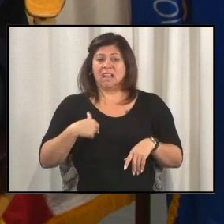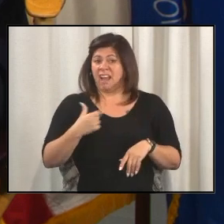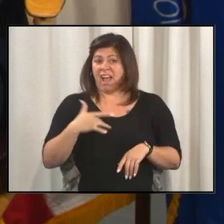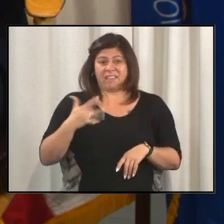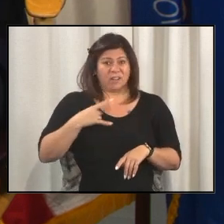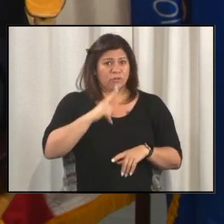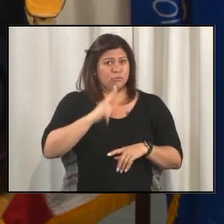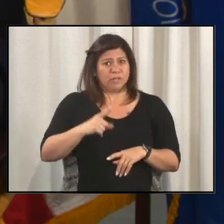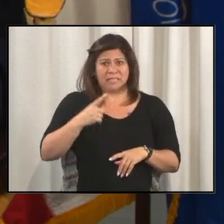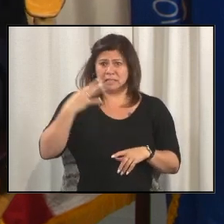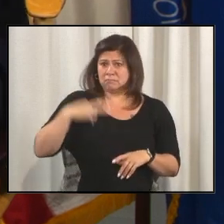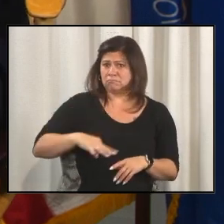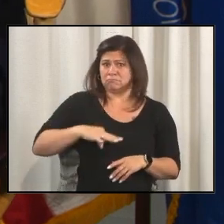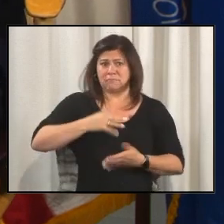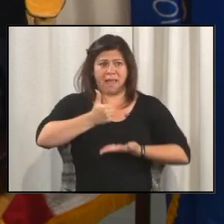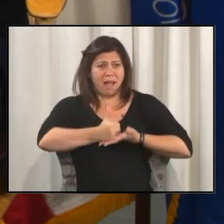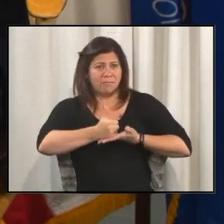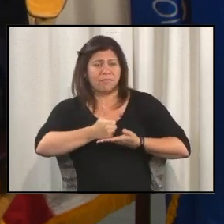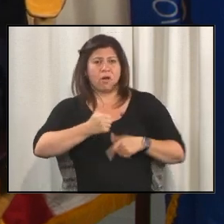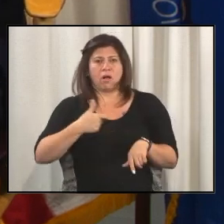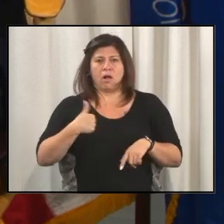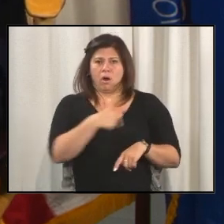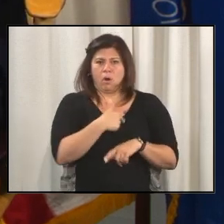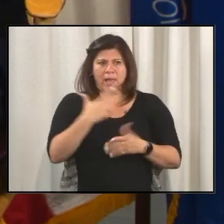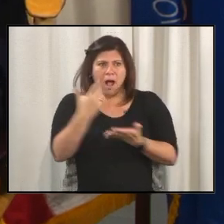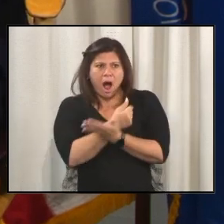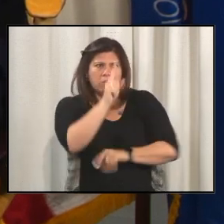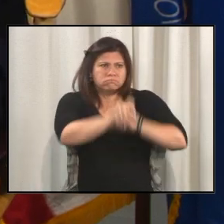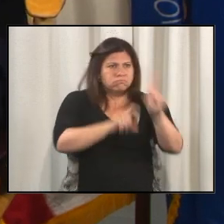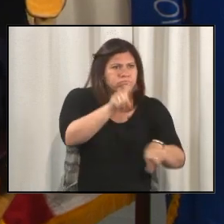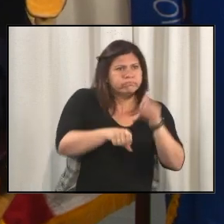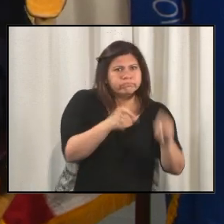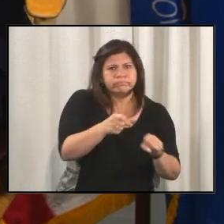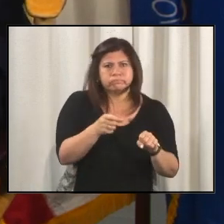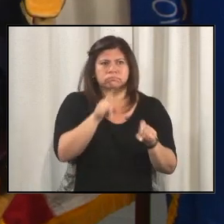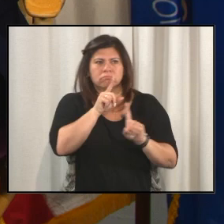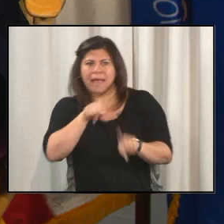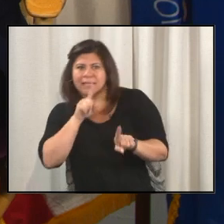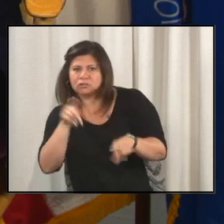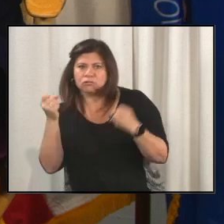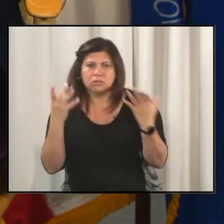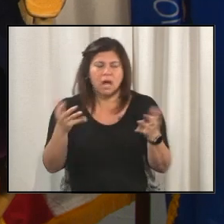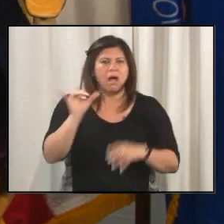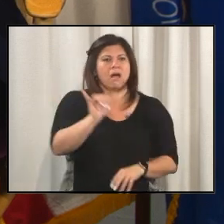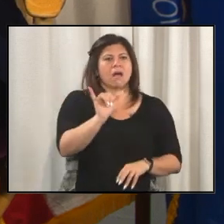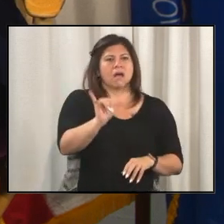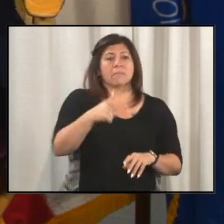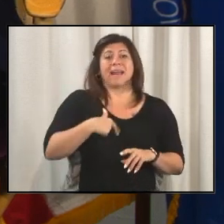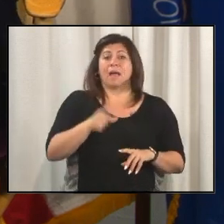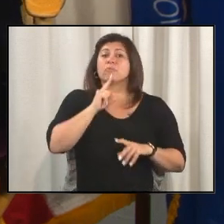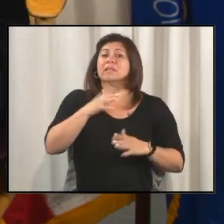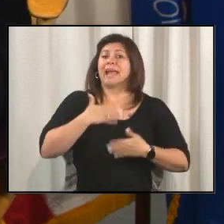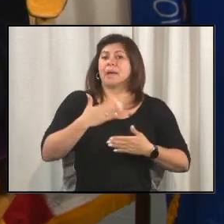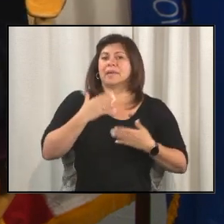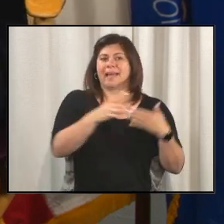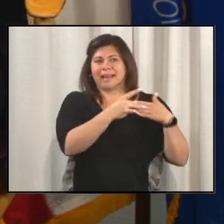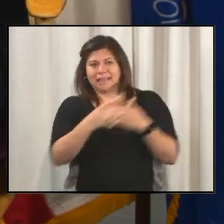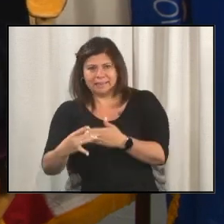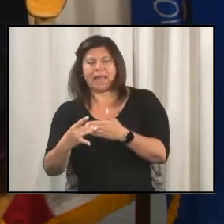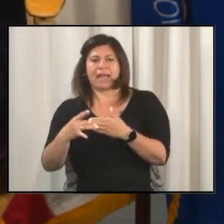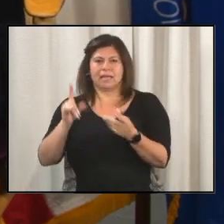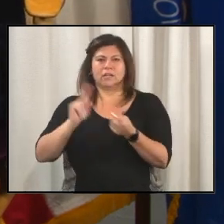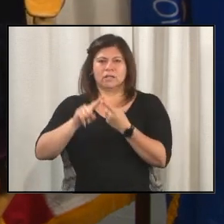got a lot of questions. We were able to ask a lot of questions, but most importantly, I'm glad that it led to leads.